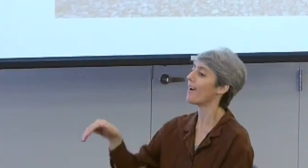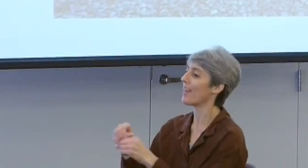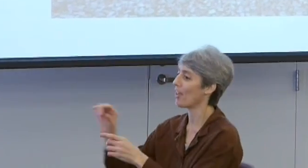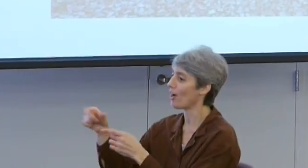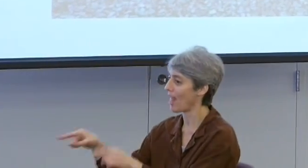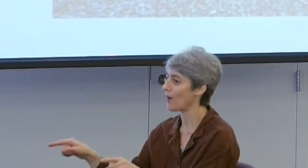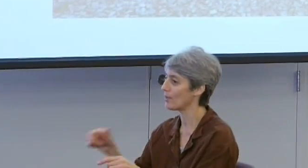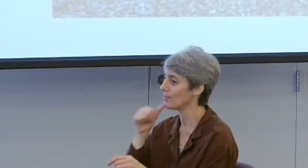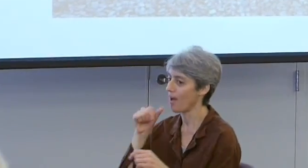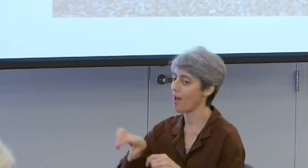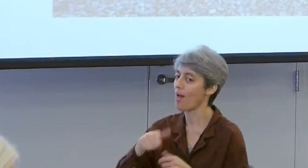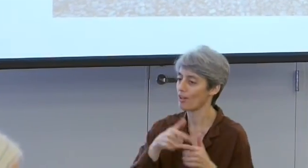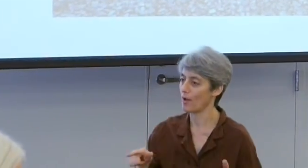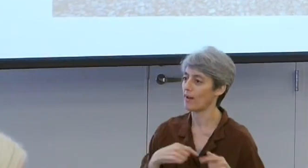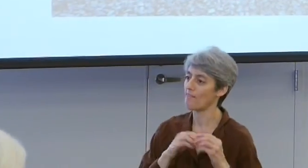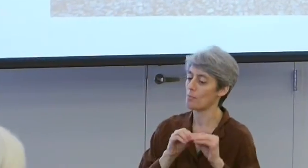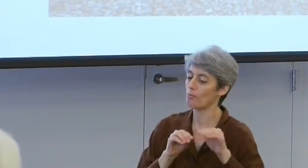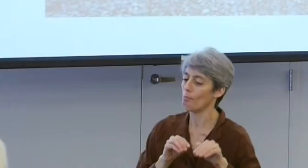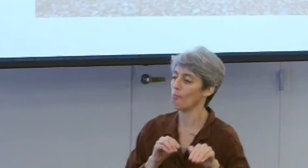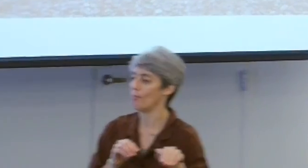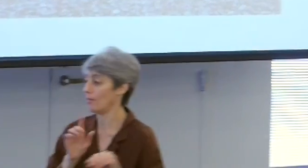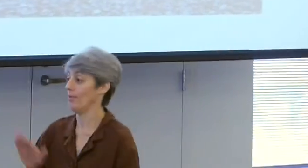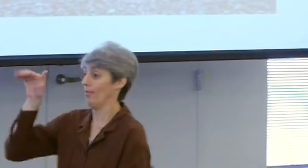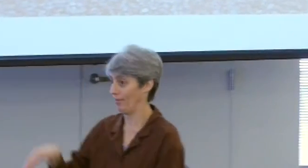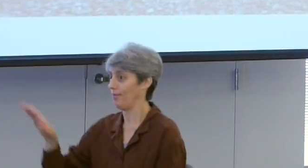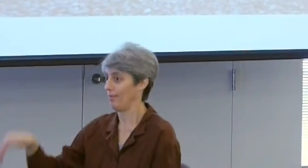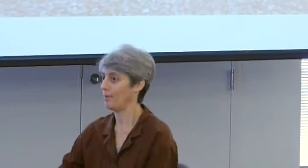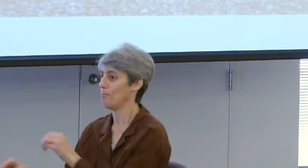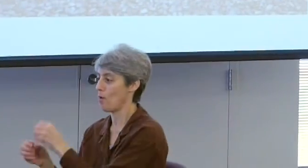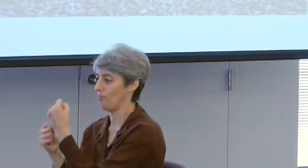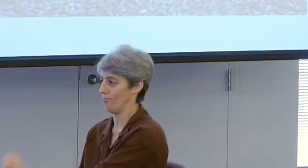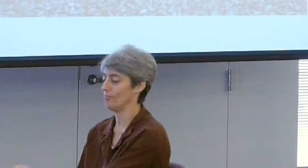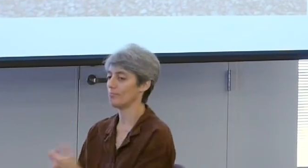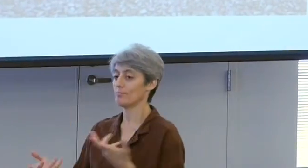this as far as we can go? Or could this